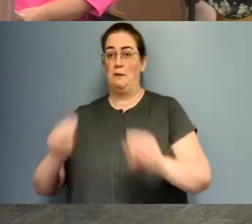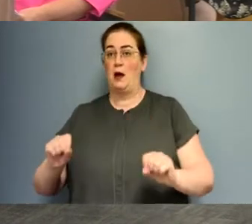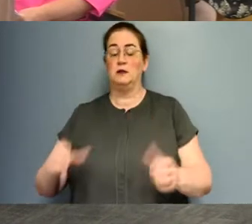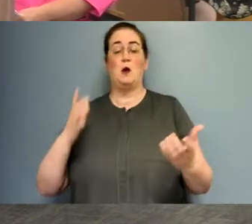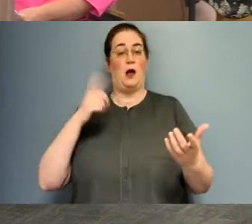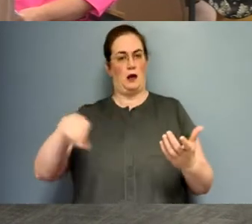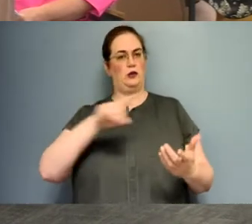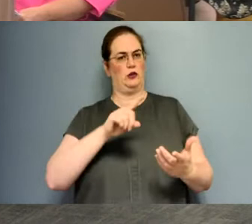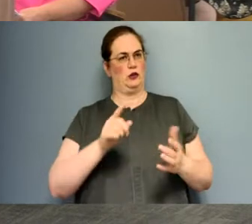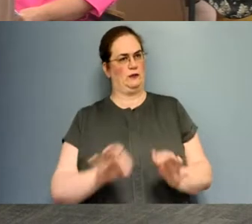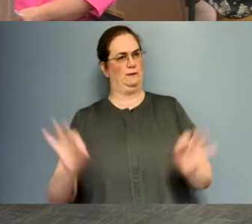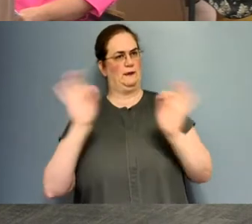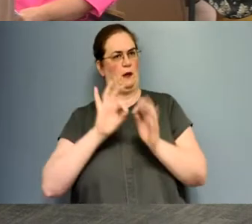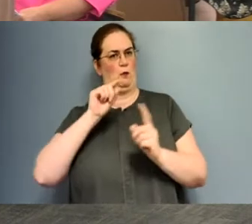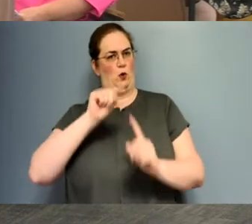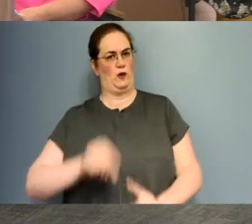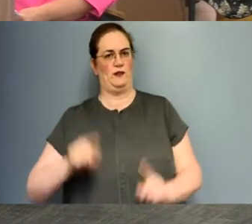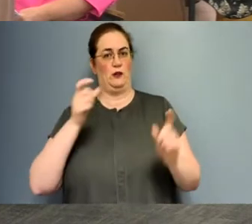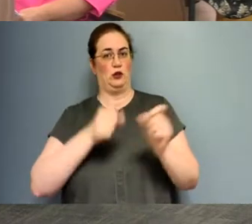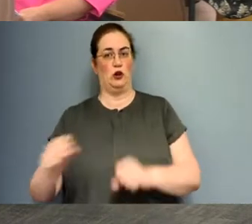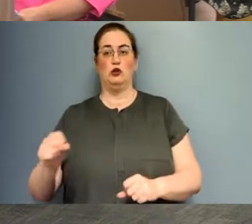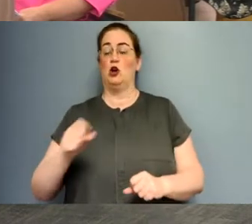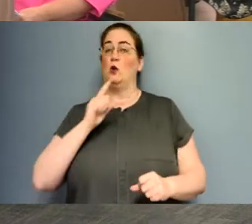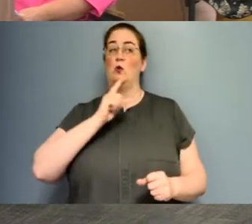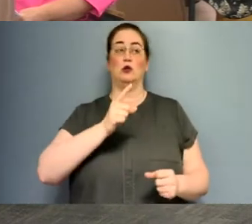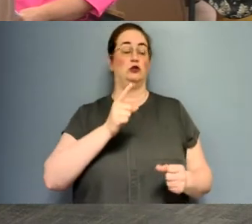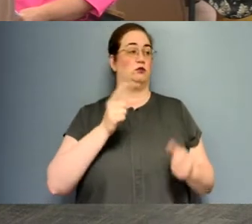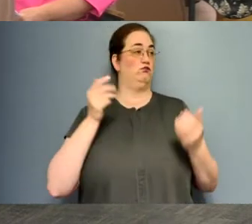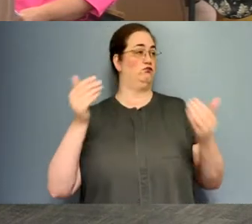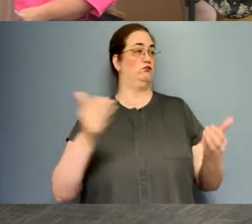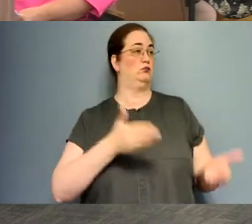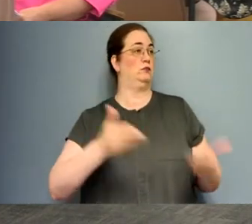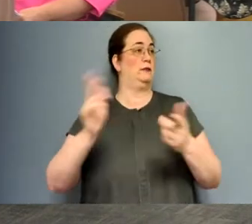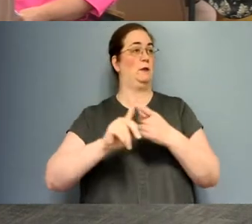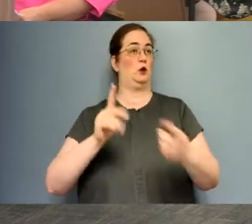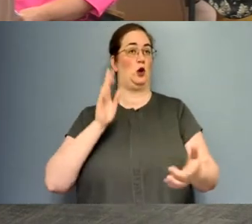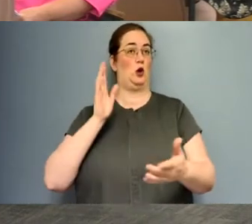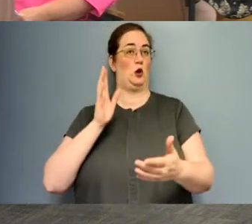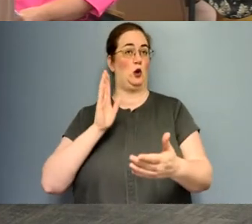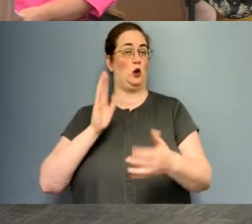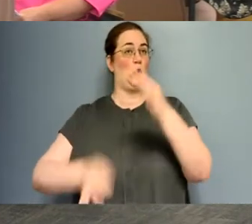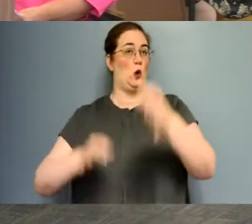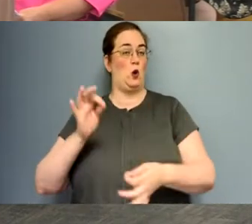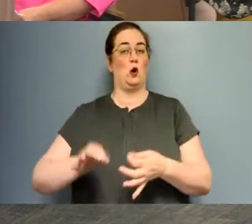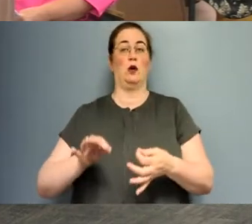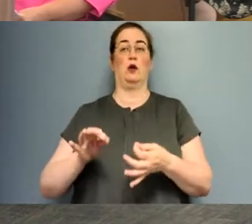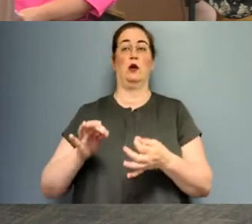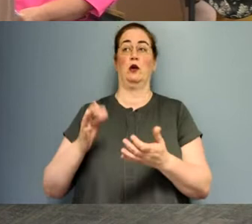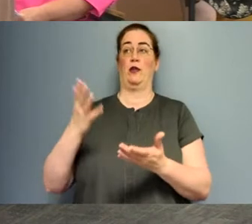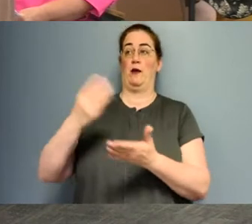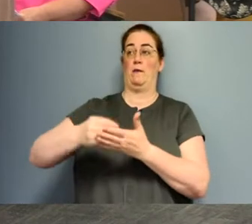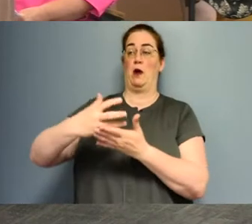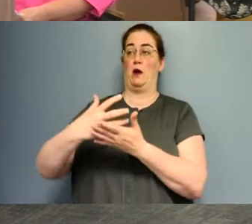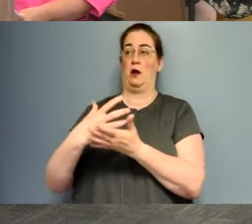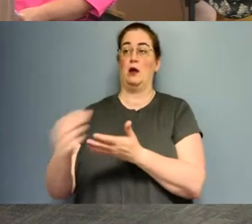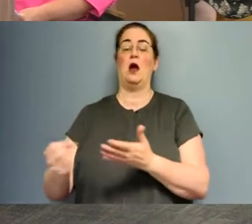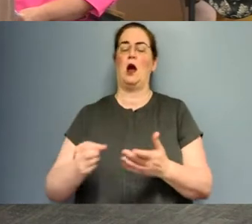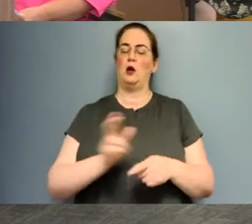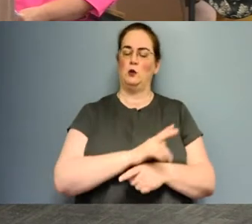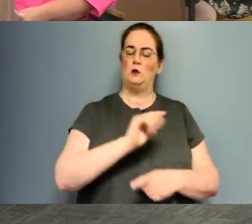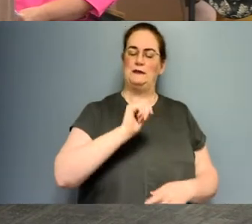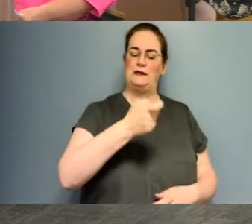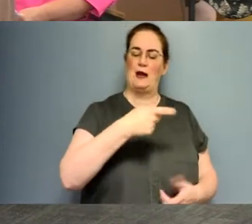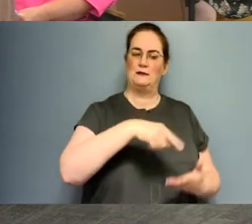points in this current strategy of, we're just going to take people to court, bleed them of money, use taxpayer resources, that I want to call out. First of